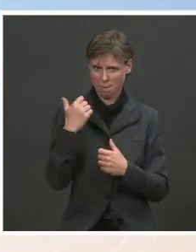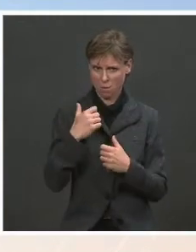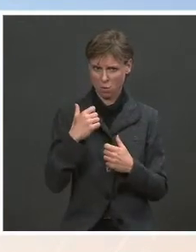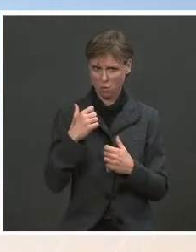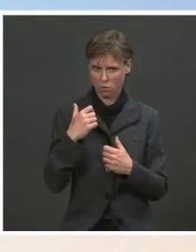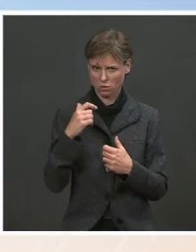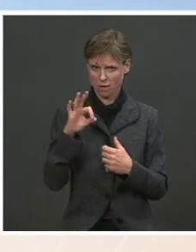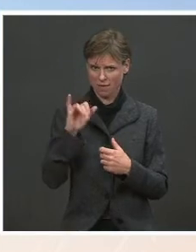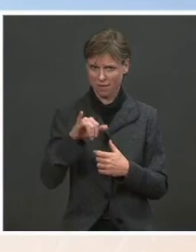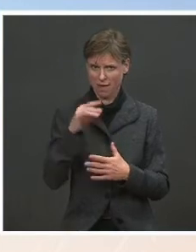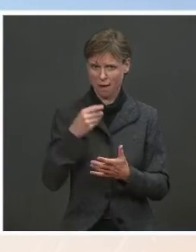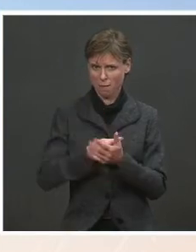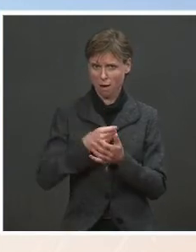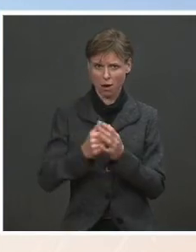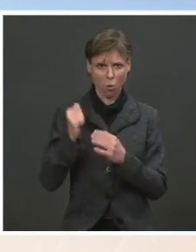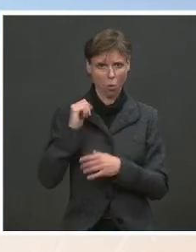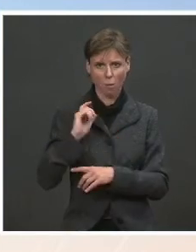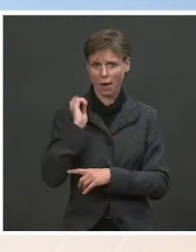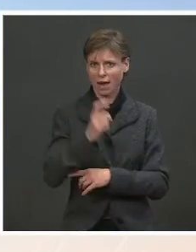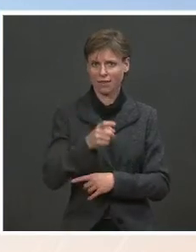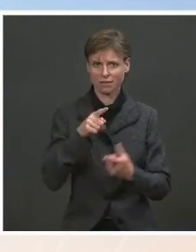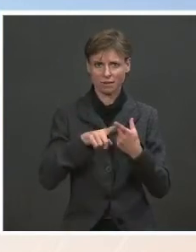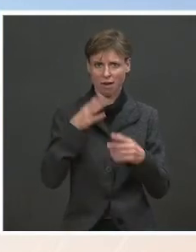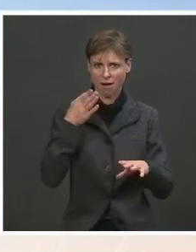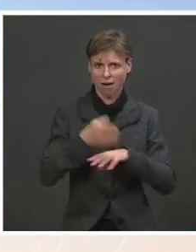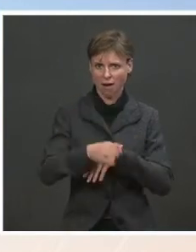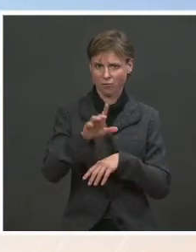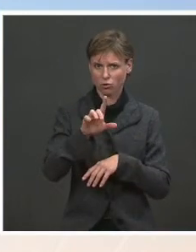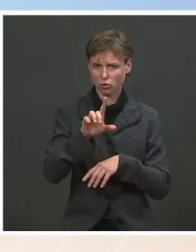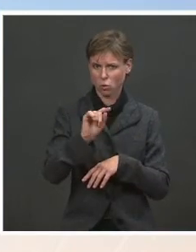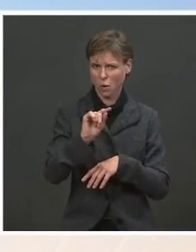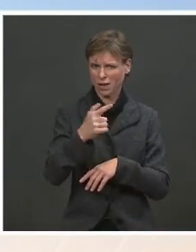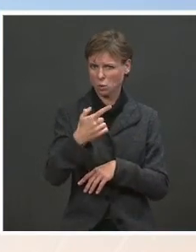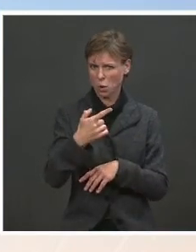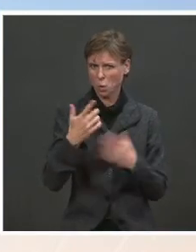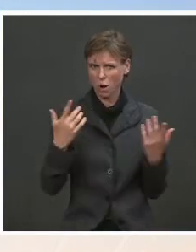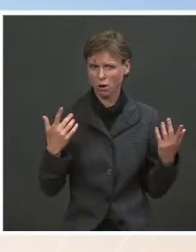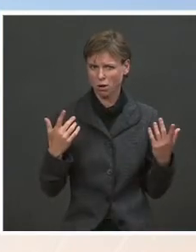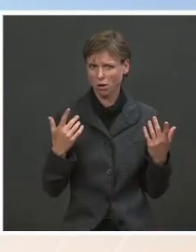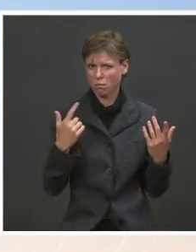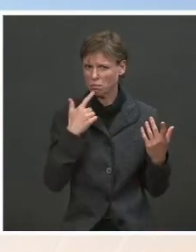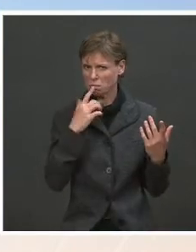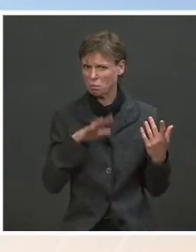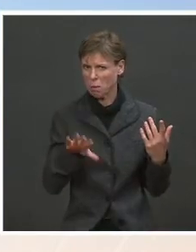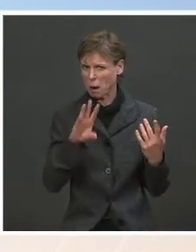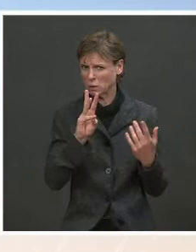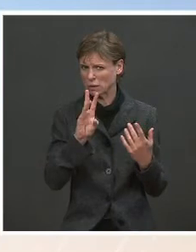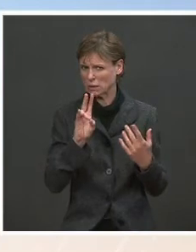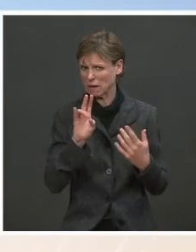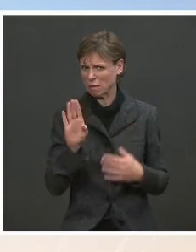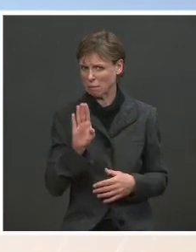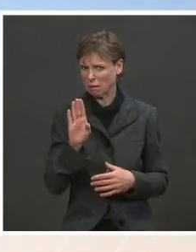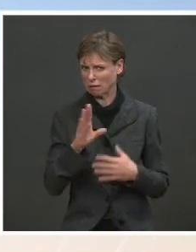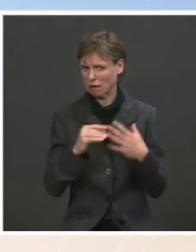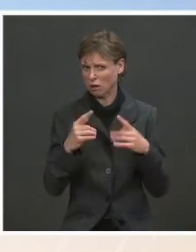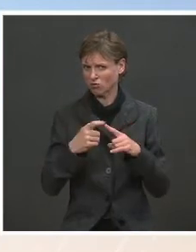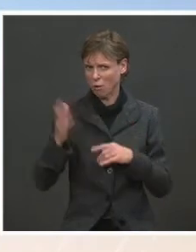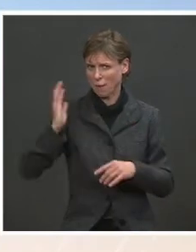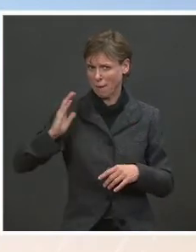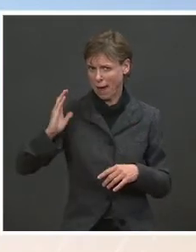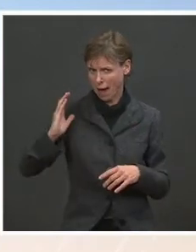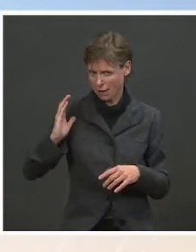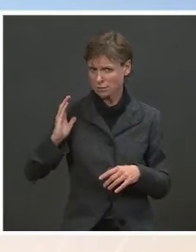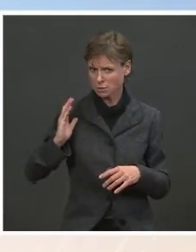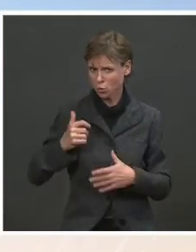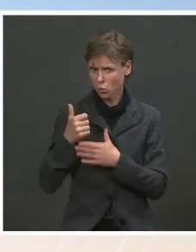won't be provided until after 2021. That there was, I think, $67 billion that existed from the past relief